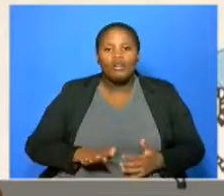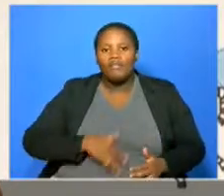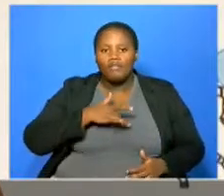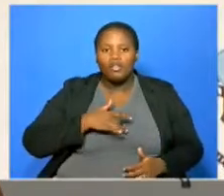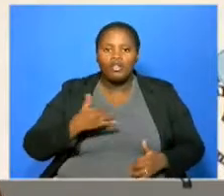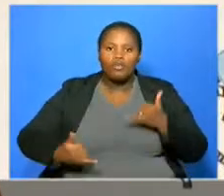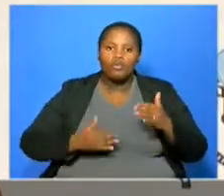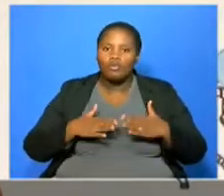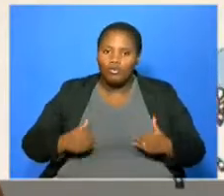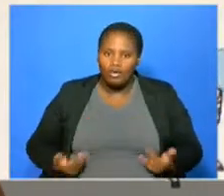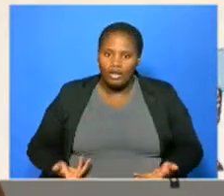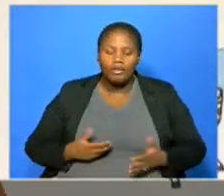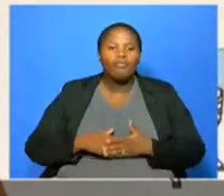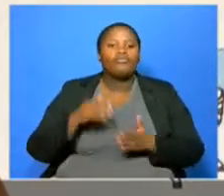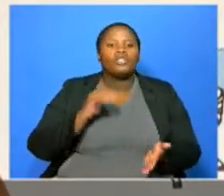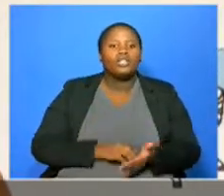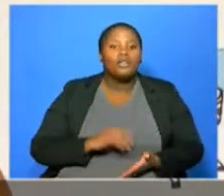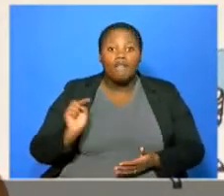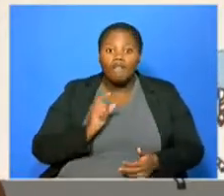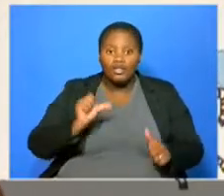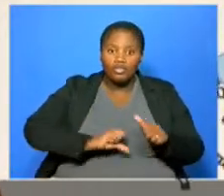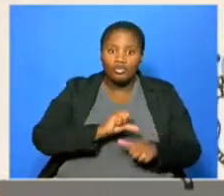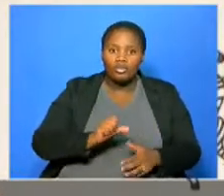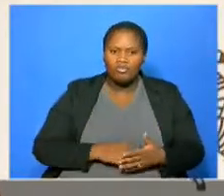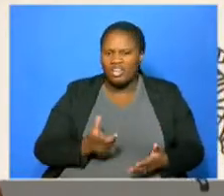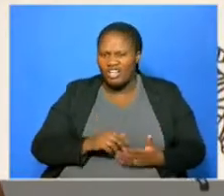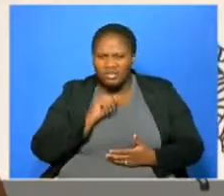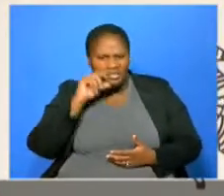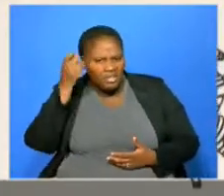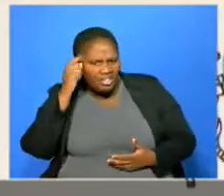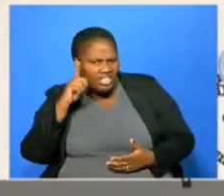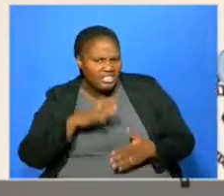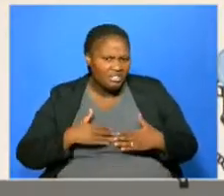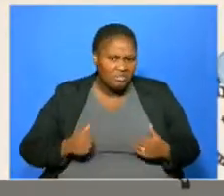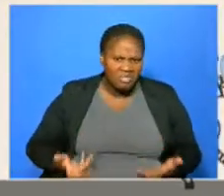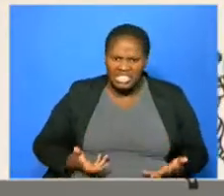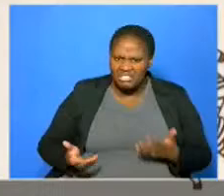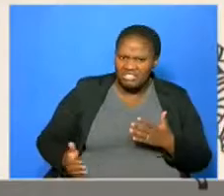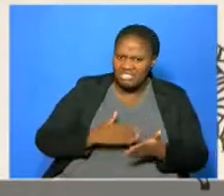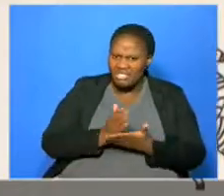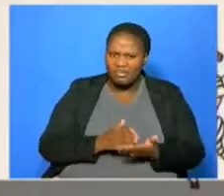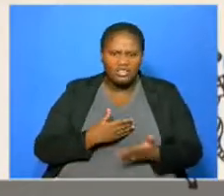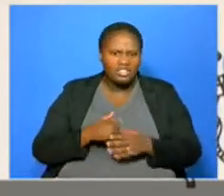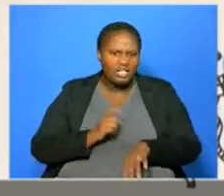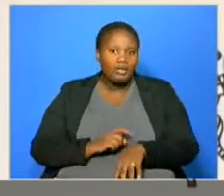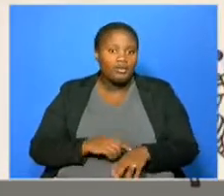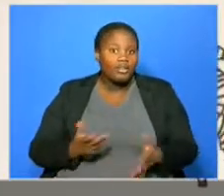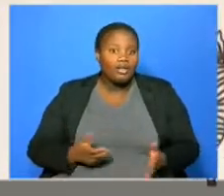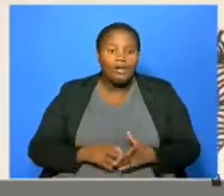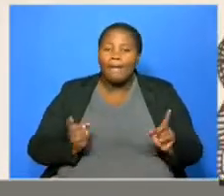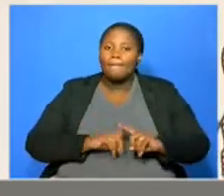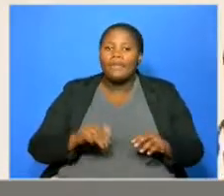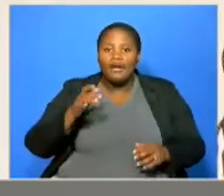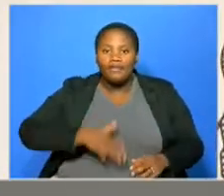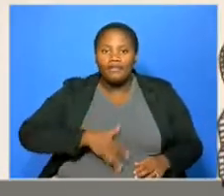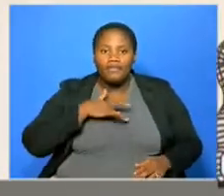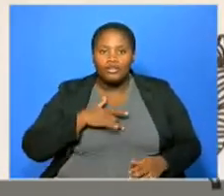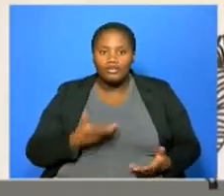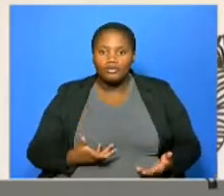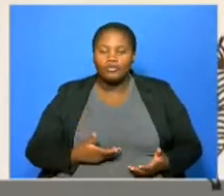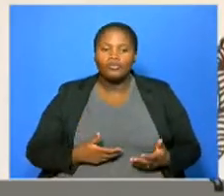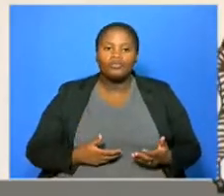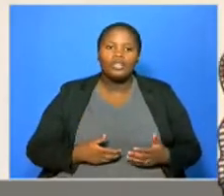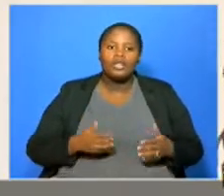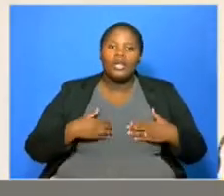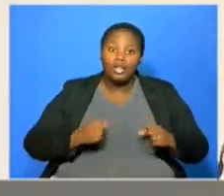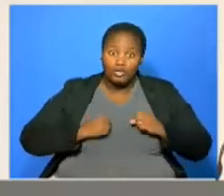well. The first few games was a bit tricky. It was deuce at deuce at sometimes. And I feel like I pulled through. I just